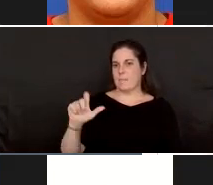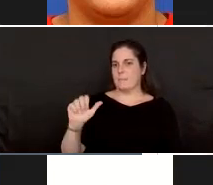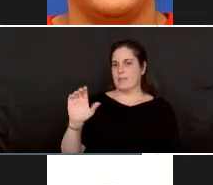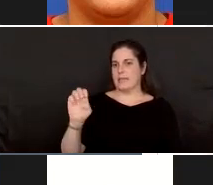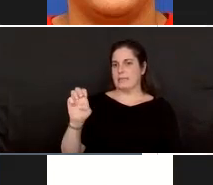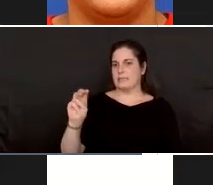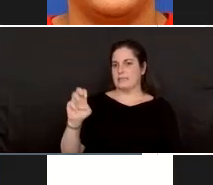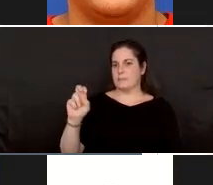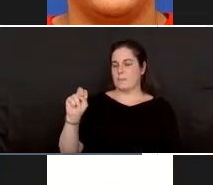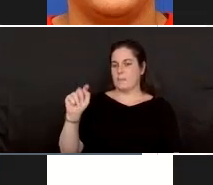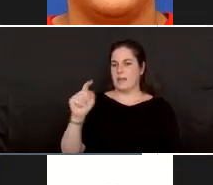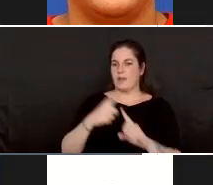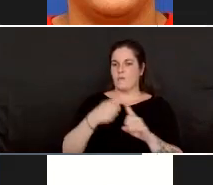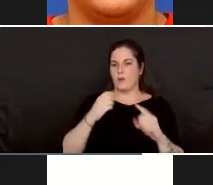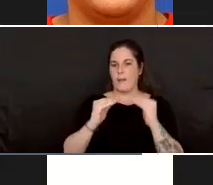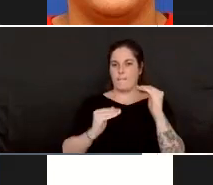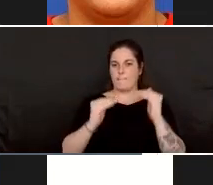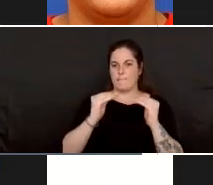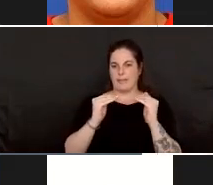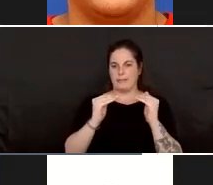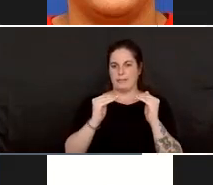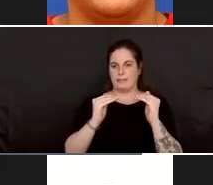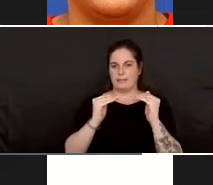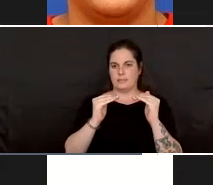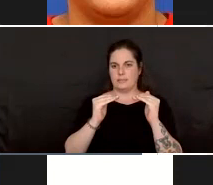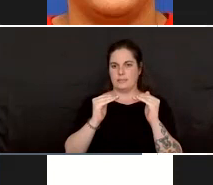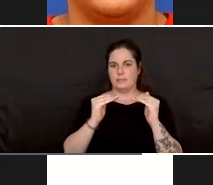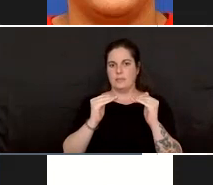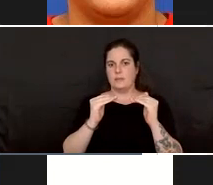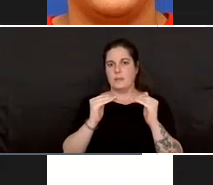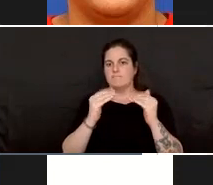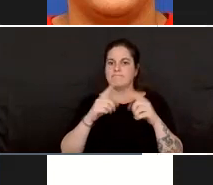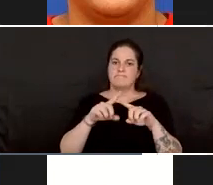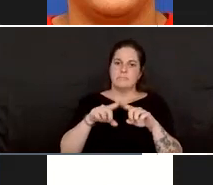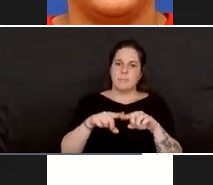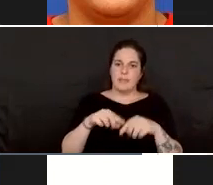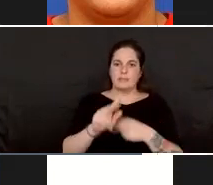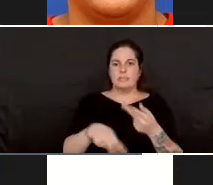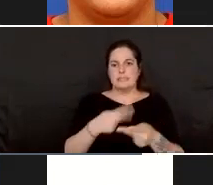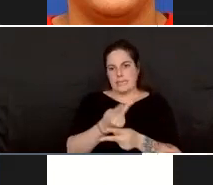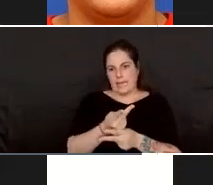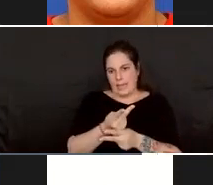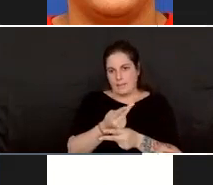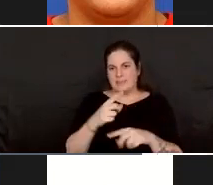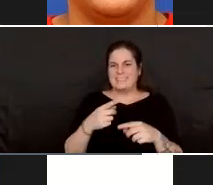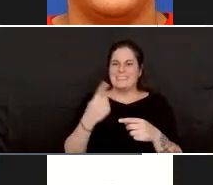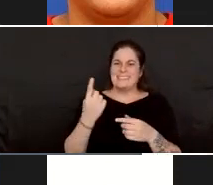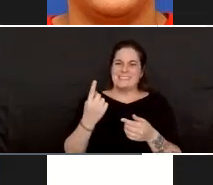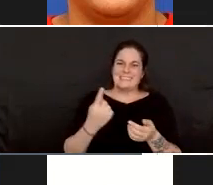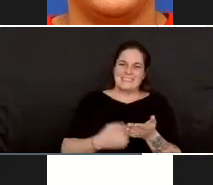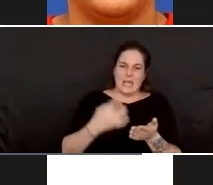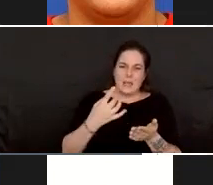an equilibrium position. Sometimes, depending upon what type of oscillator we're describing, sometimes we call that the